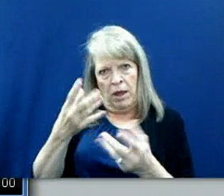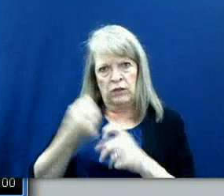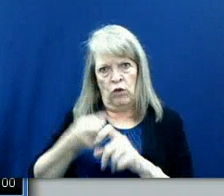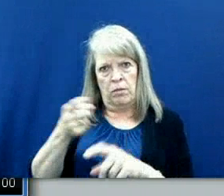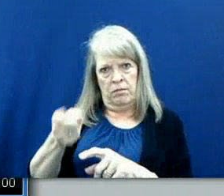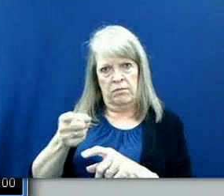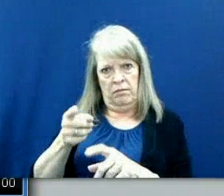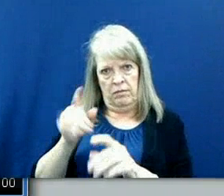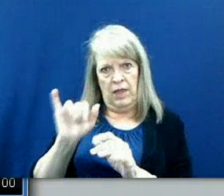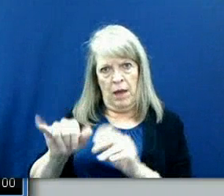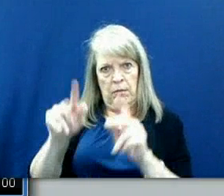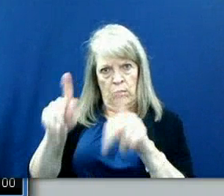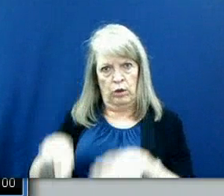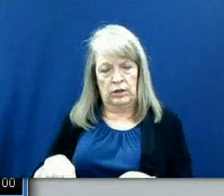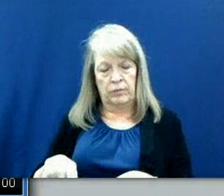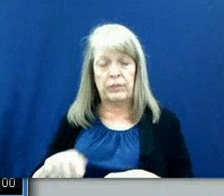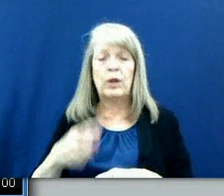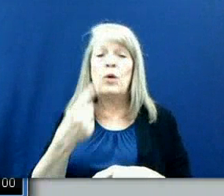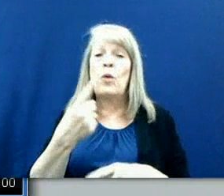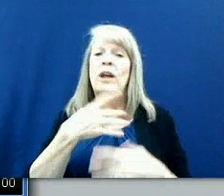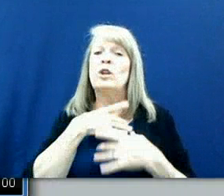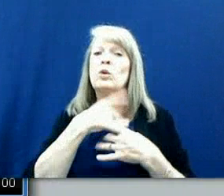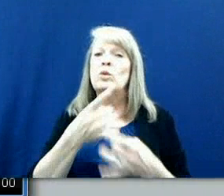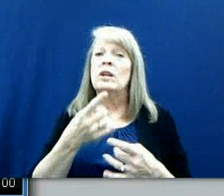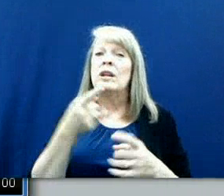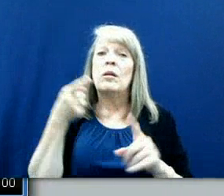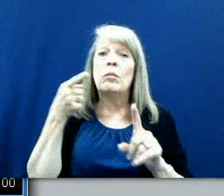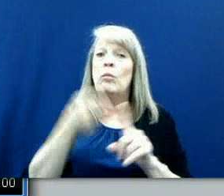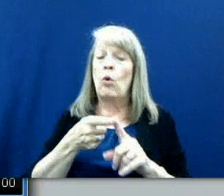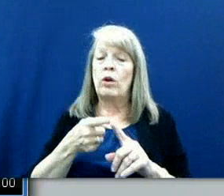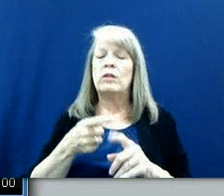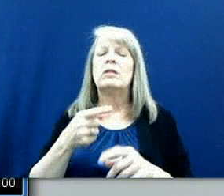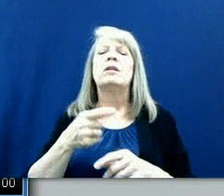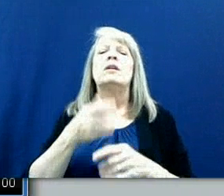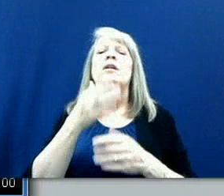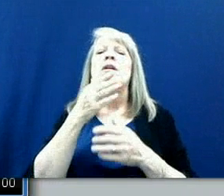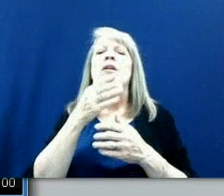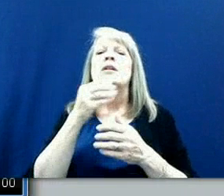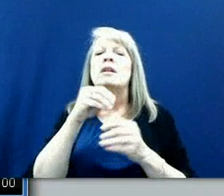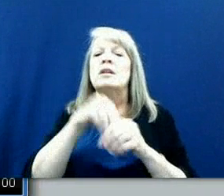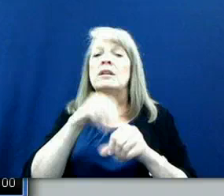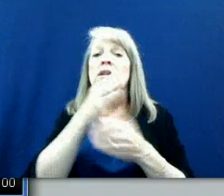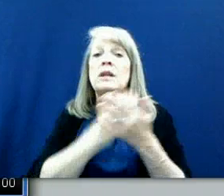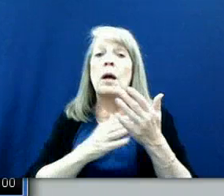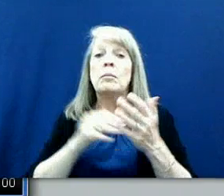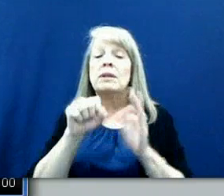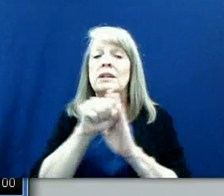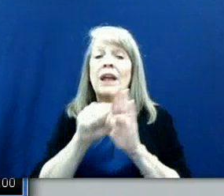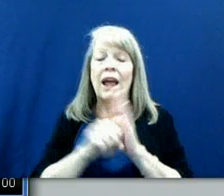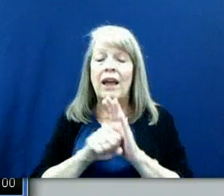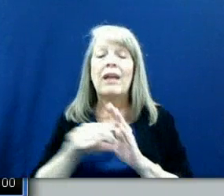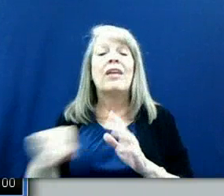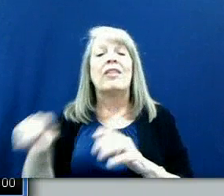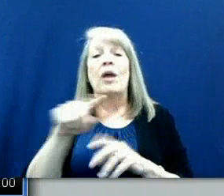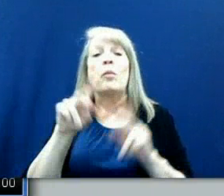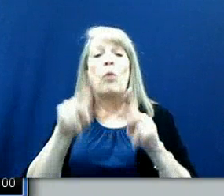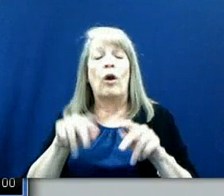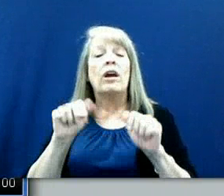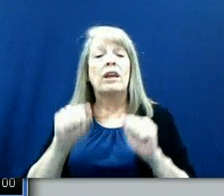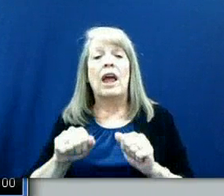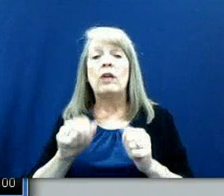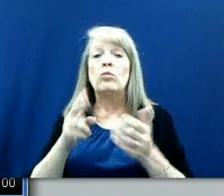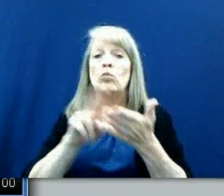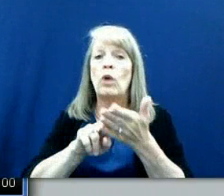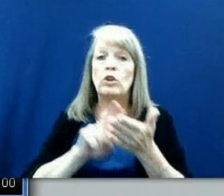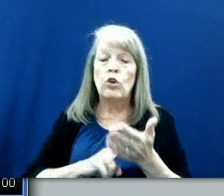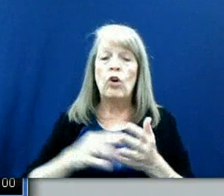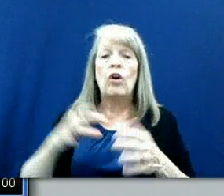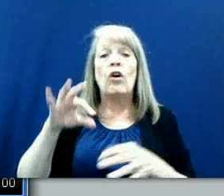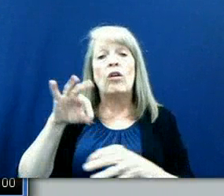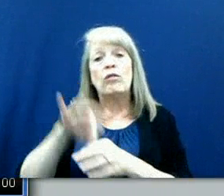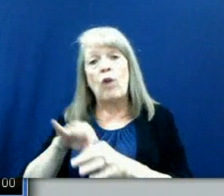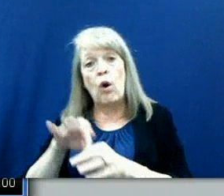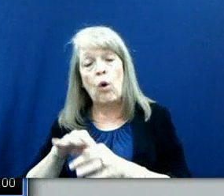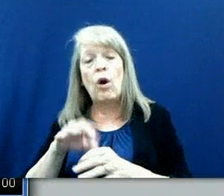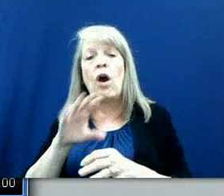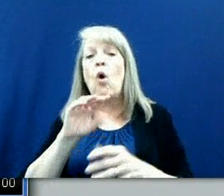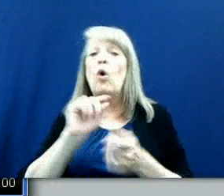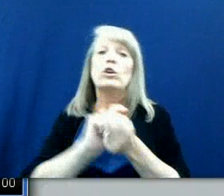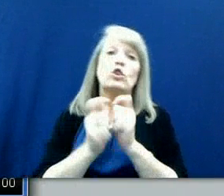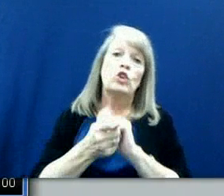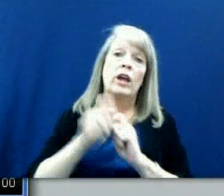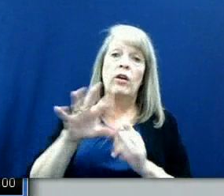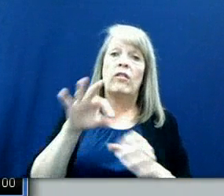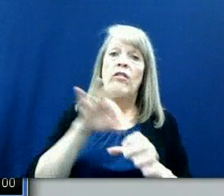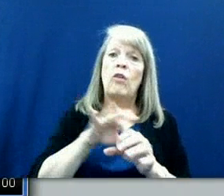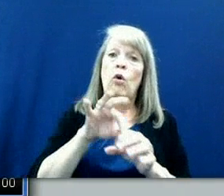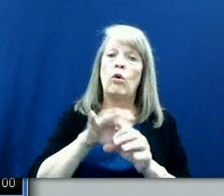An interesting fact is that in some states, an individual may also register to vote or change their voter registration when applying for